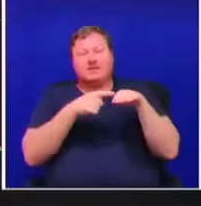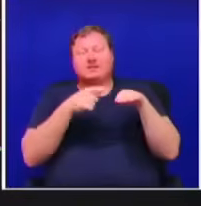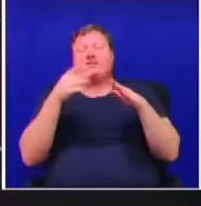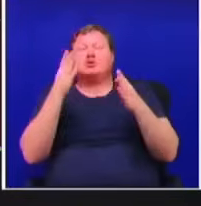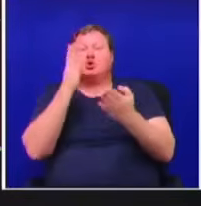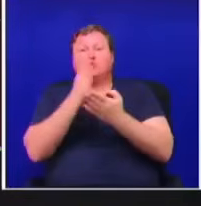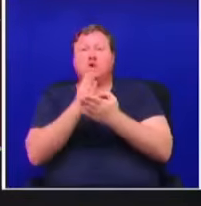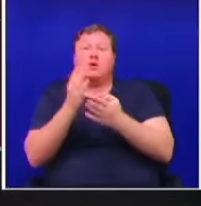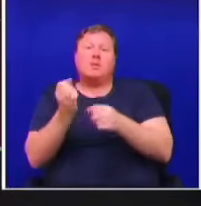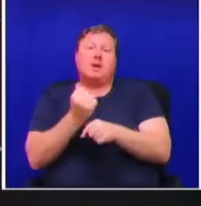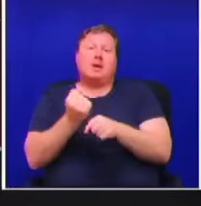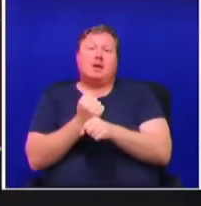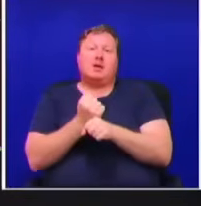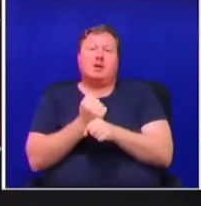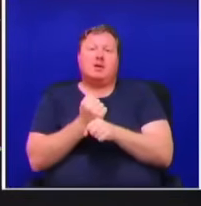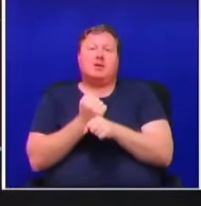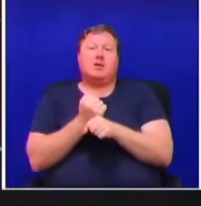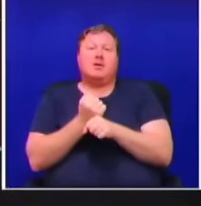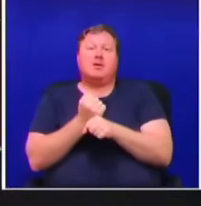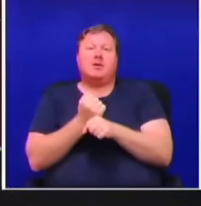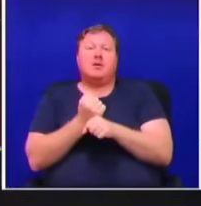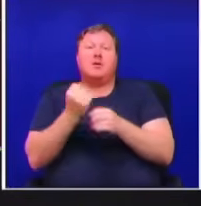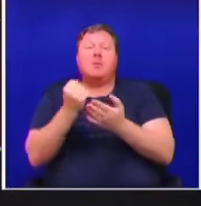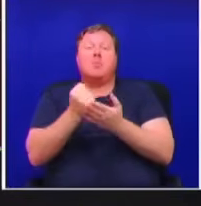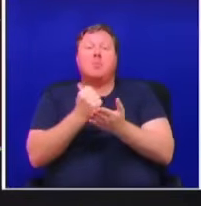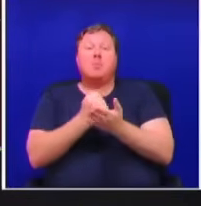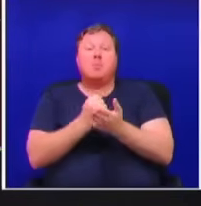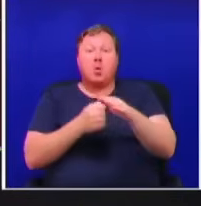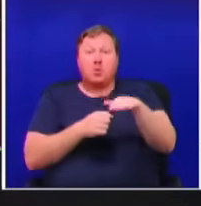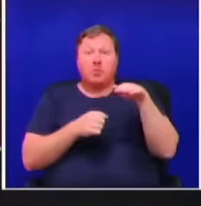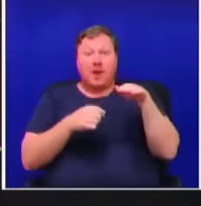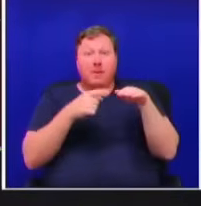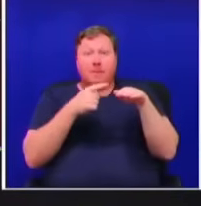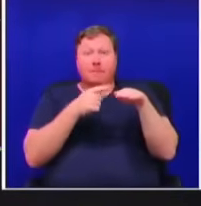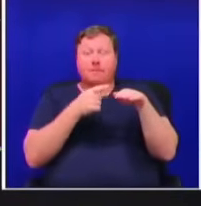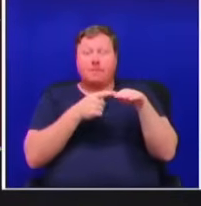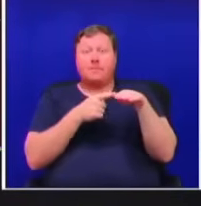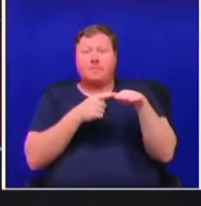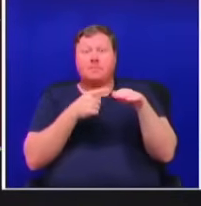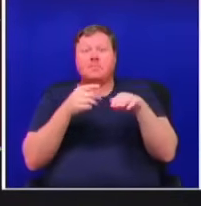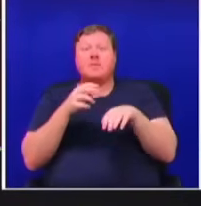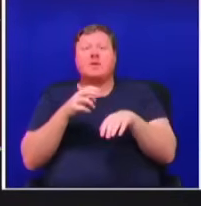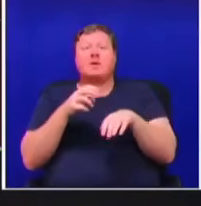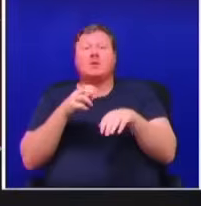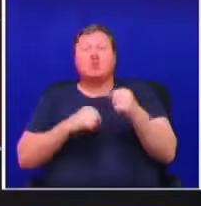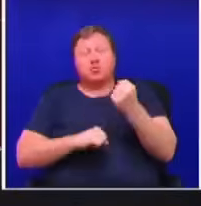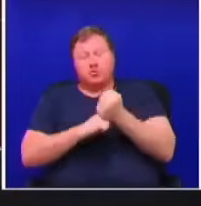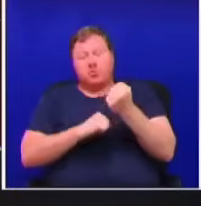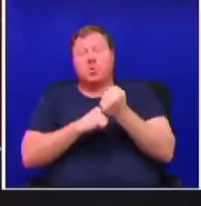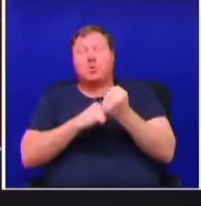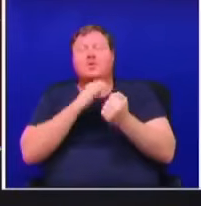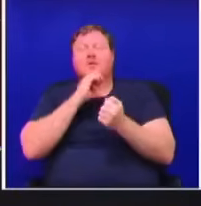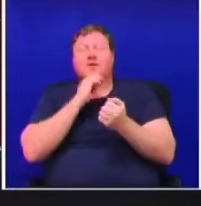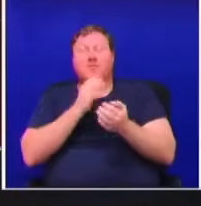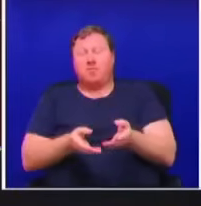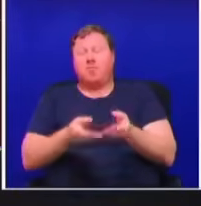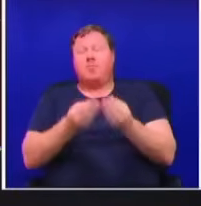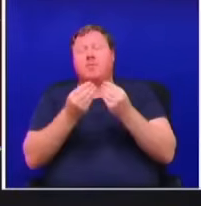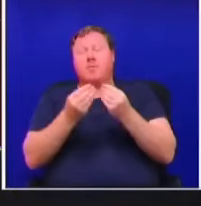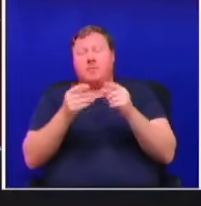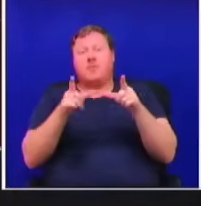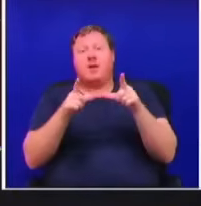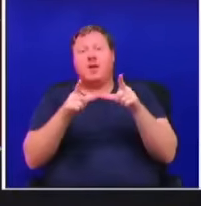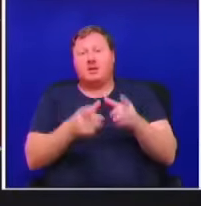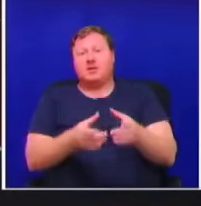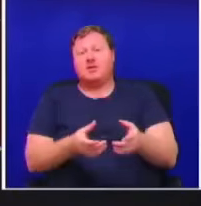with ensuring that the Post Bank receives the necessary support to obtain the banking